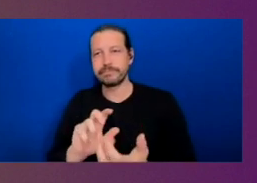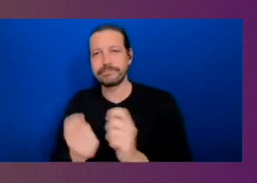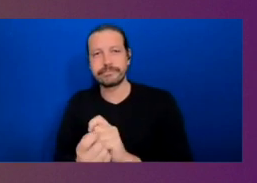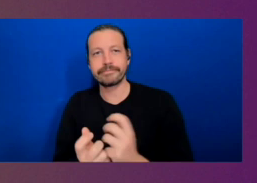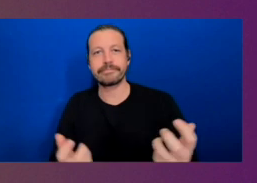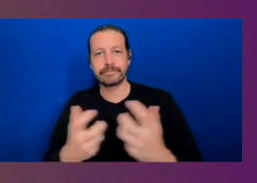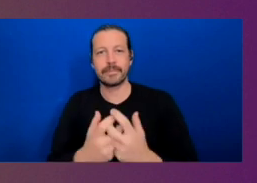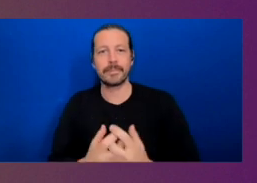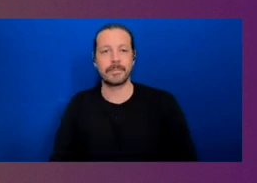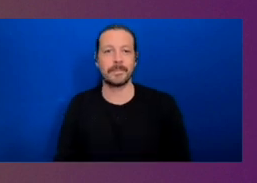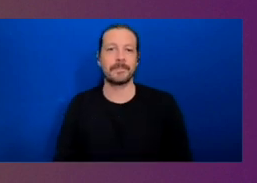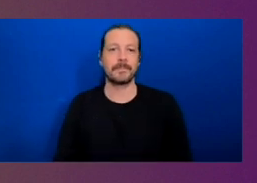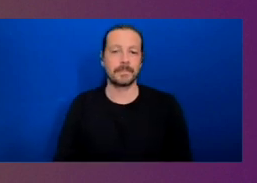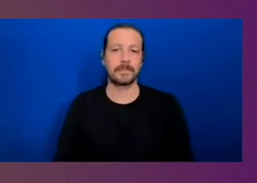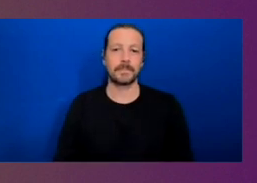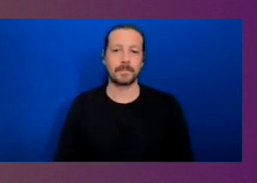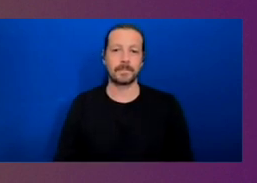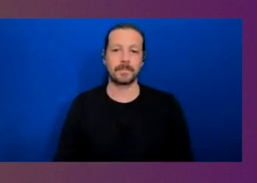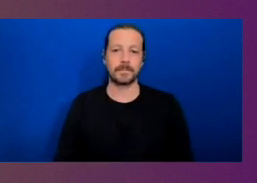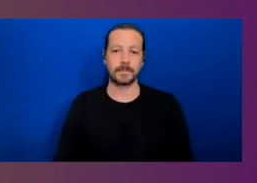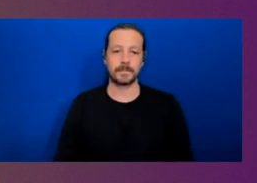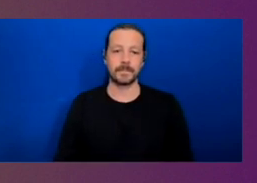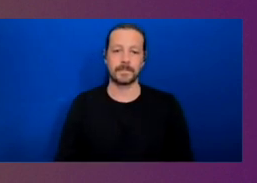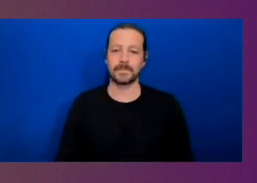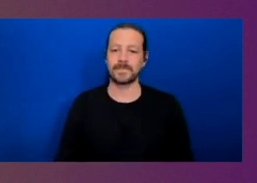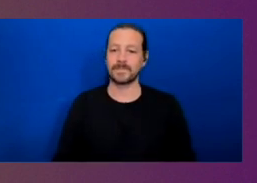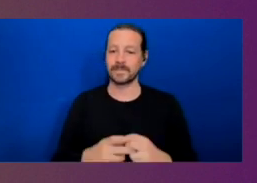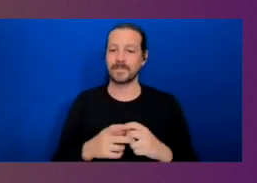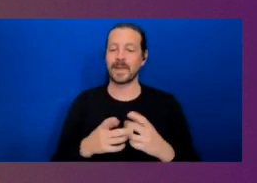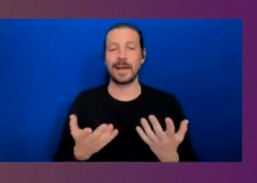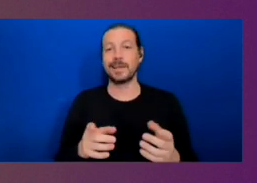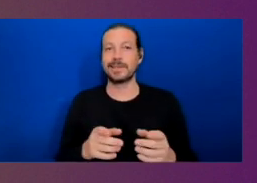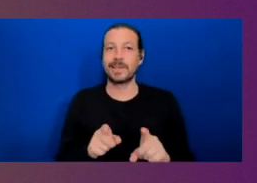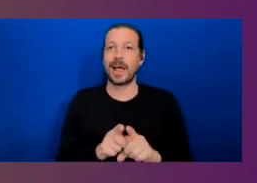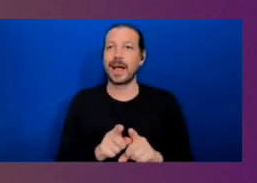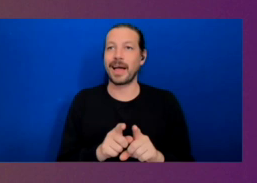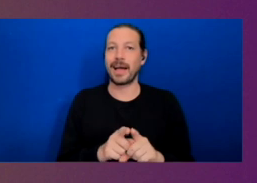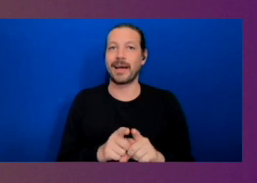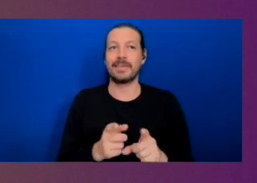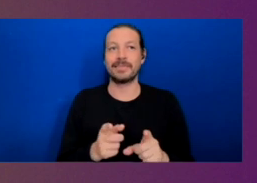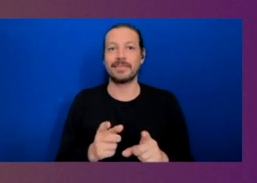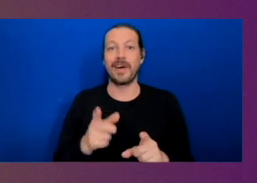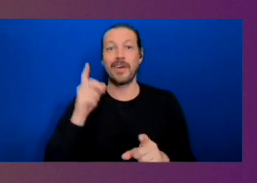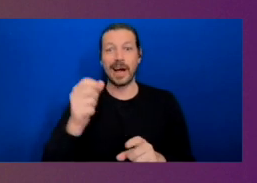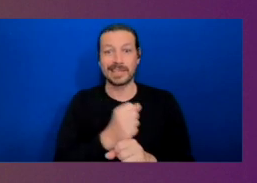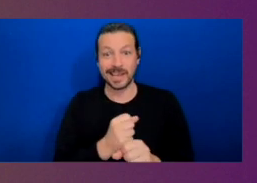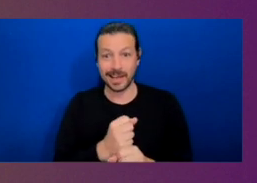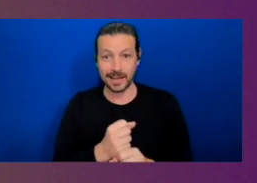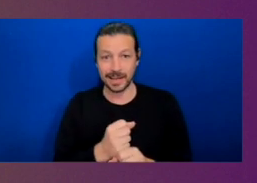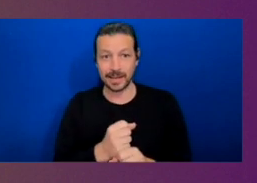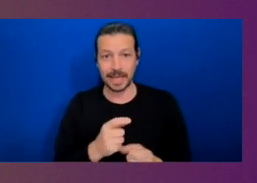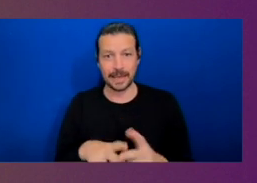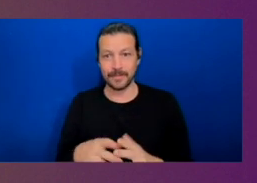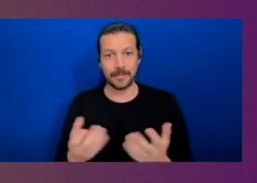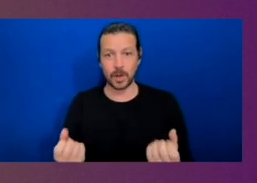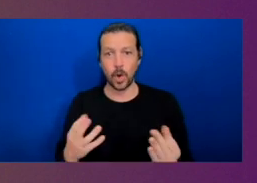value. But that's like having a really fast car. If you don't have the fuel of the user expertise,